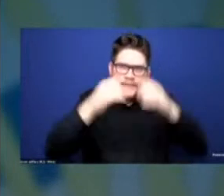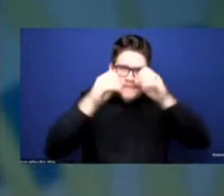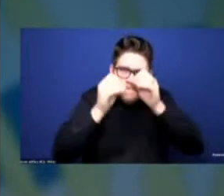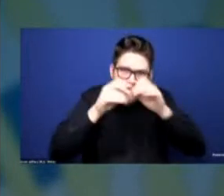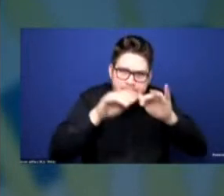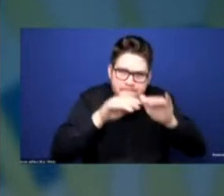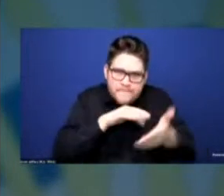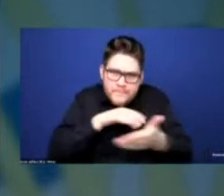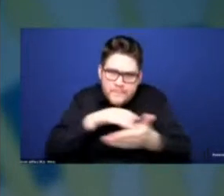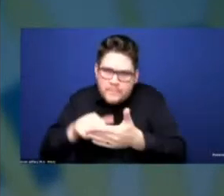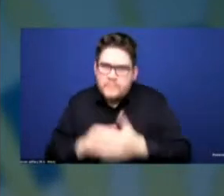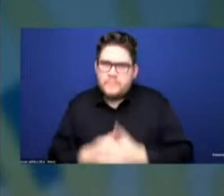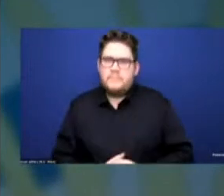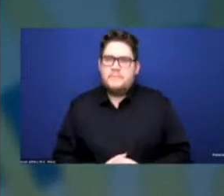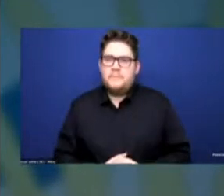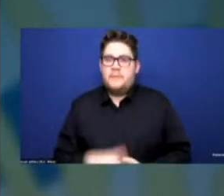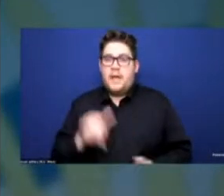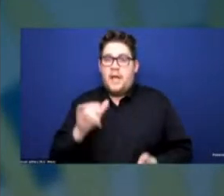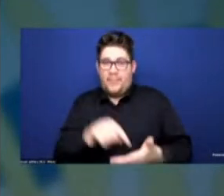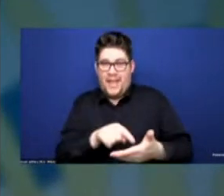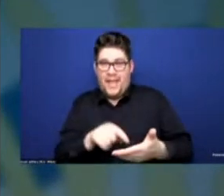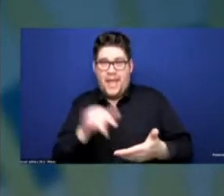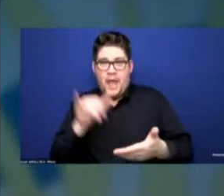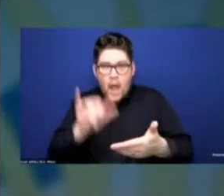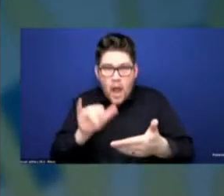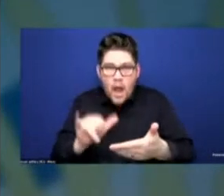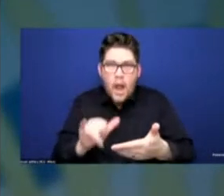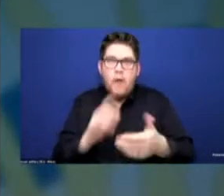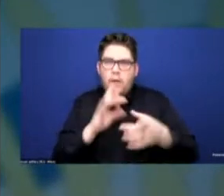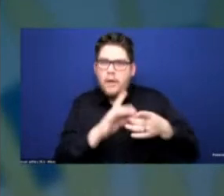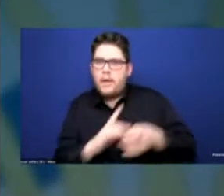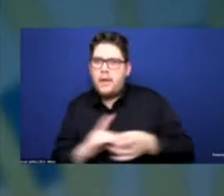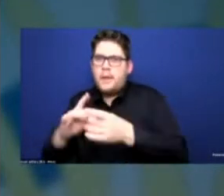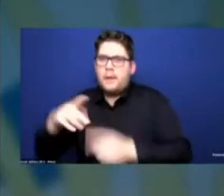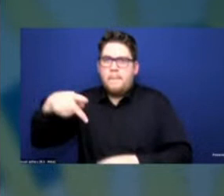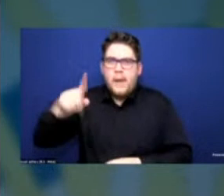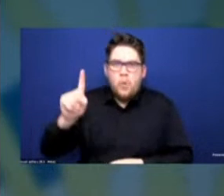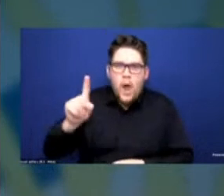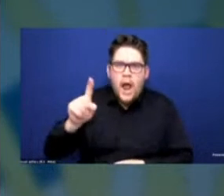a B1351 just by the screening test. So we'll